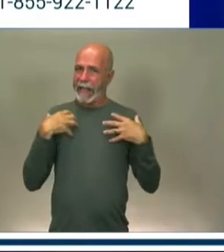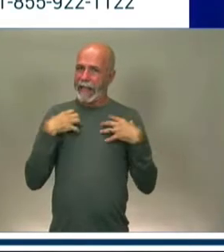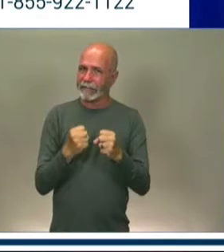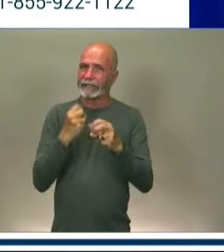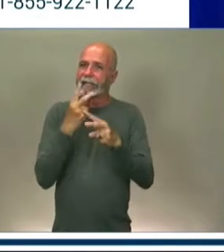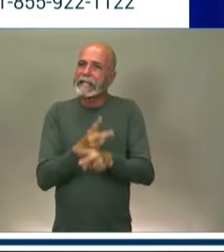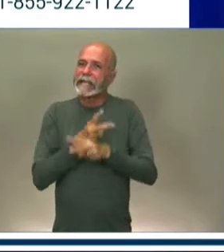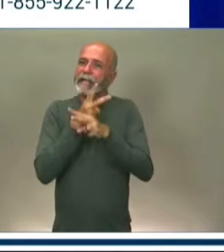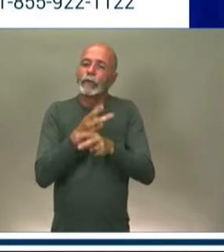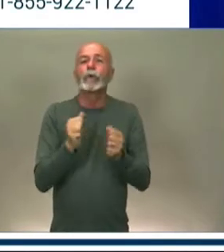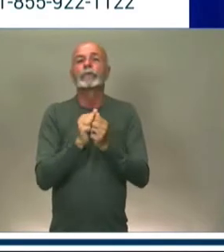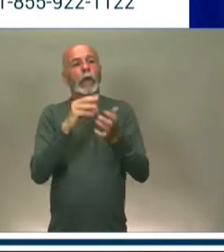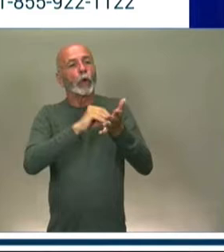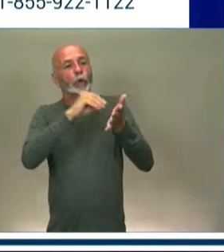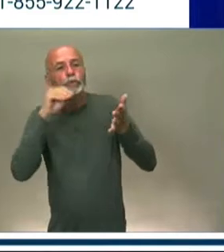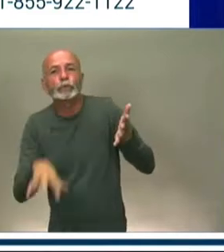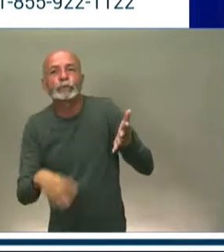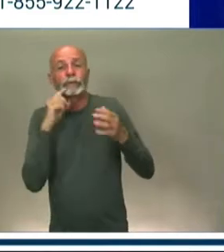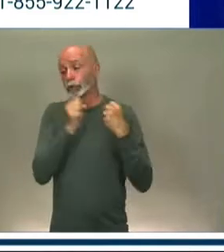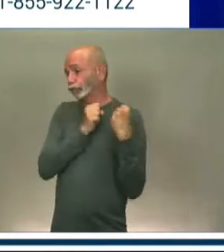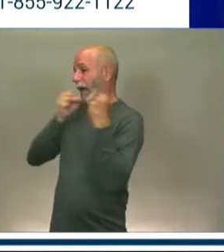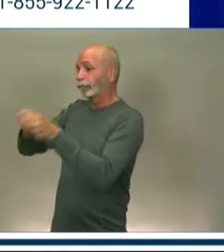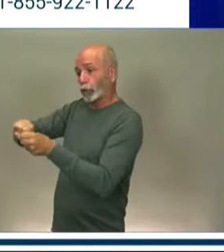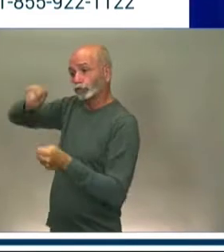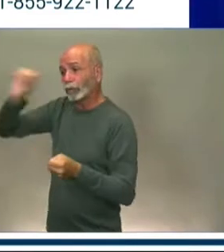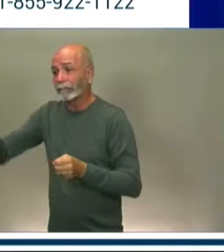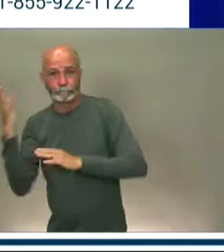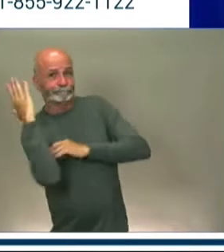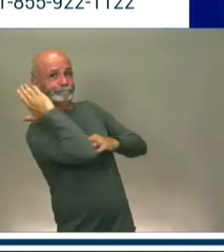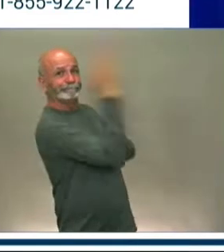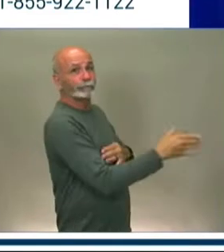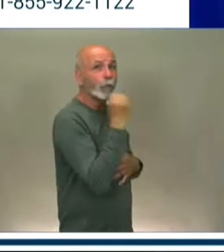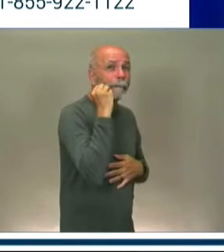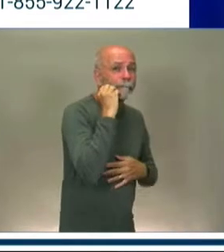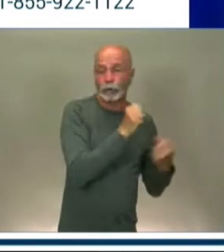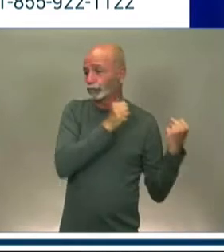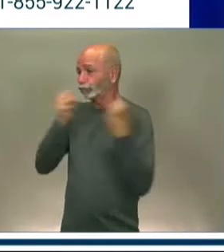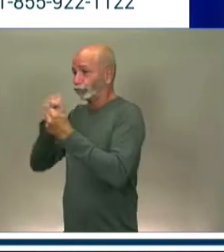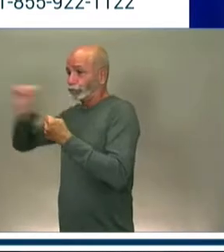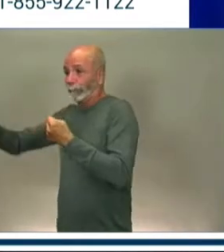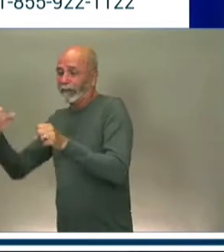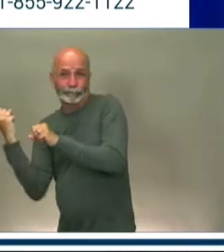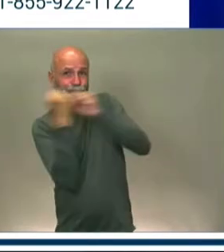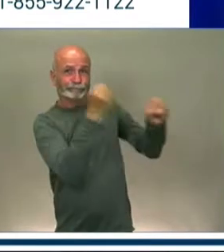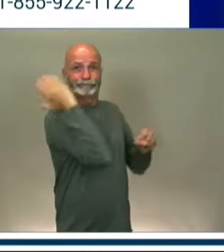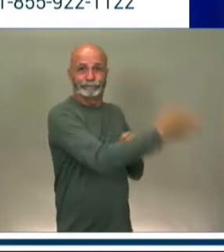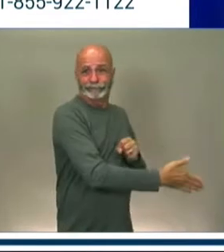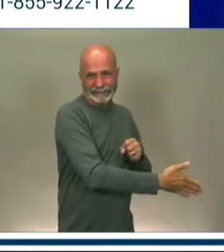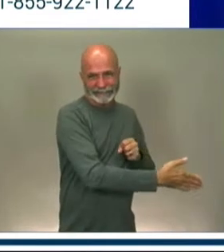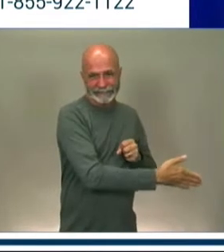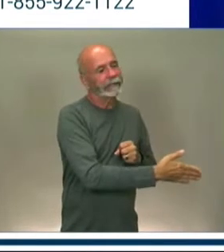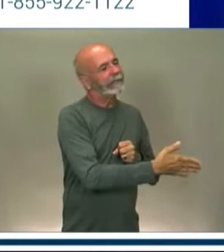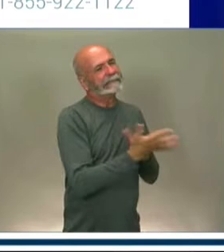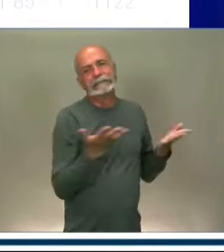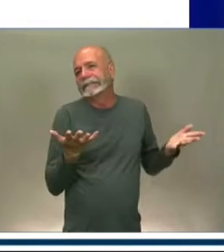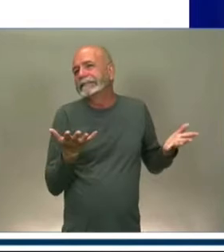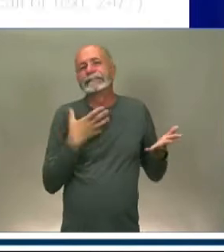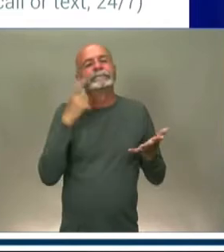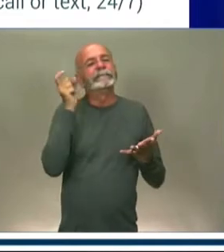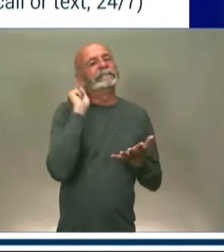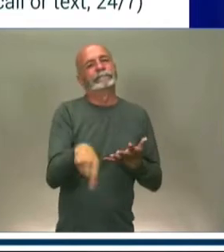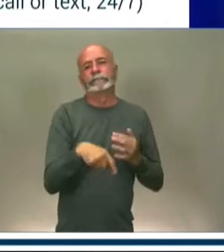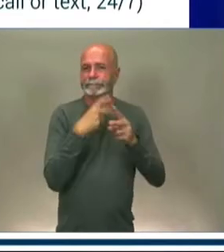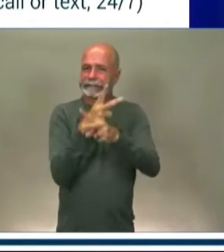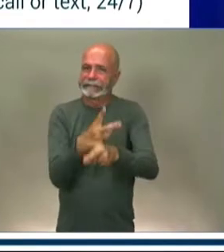quick drop-offs and quick ups, ins and outs, to name just a few. The reality is being cautious has kept this province